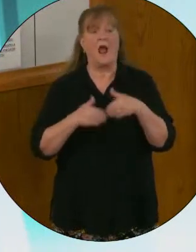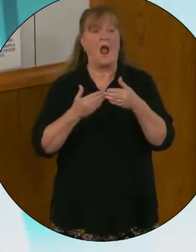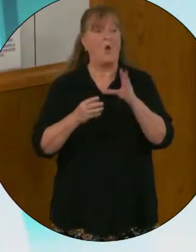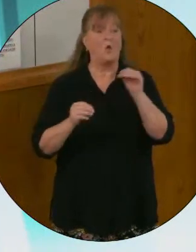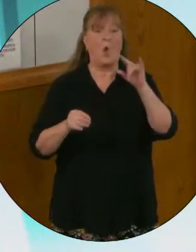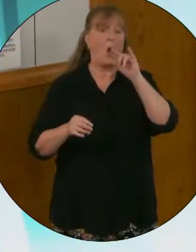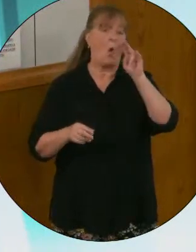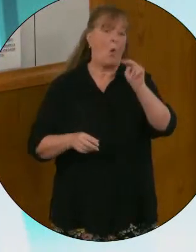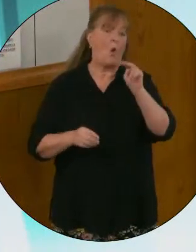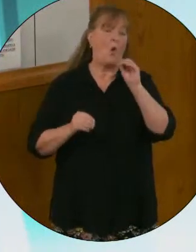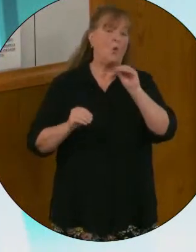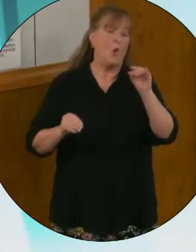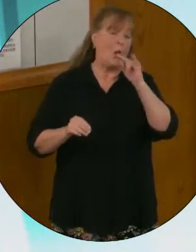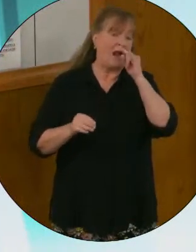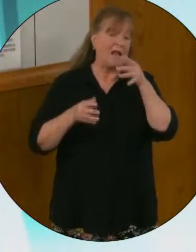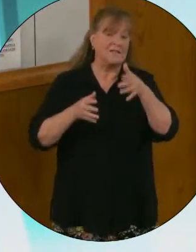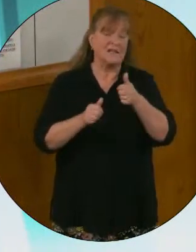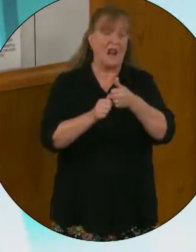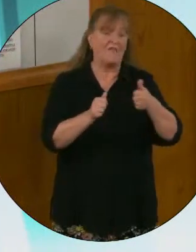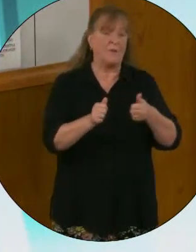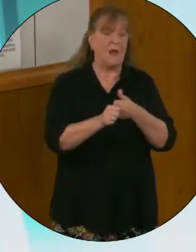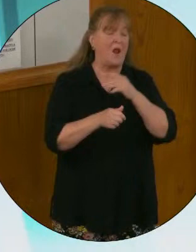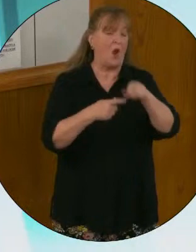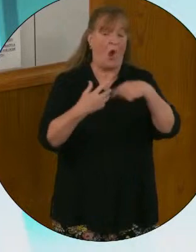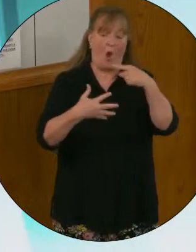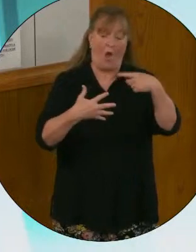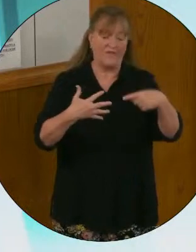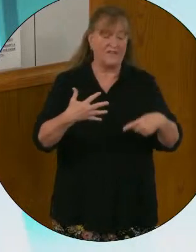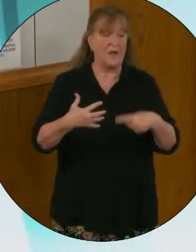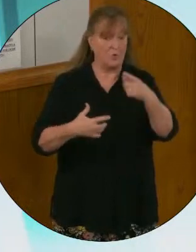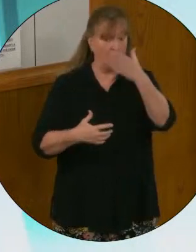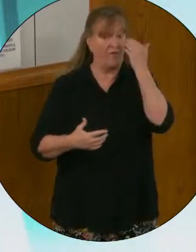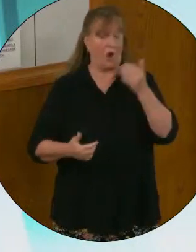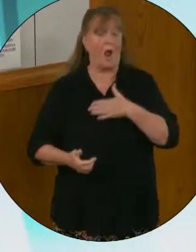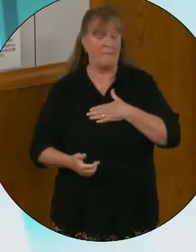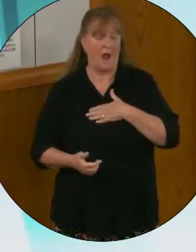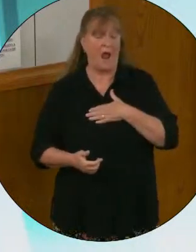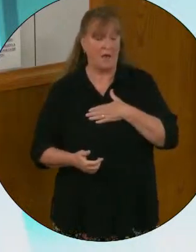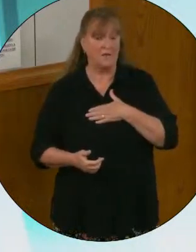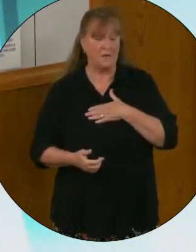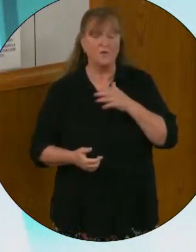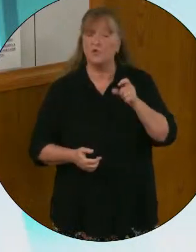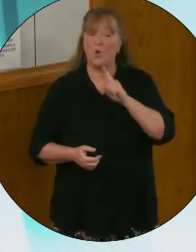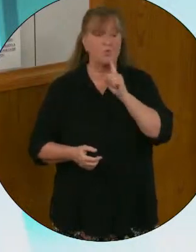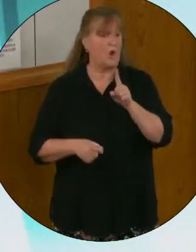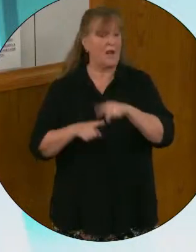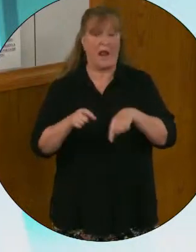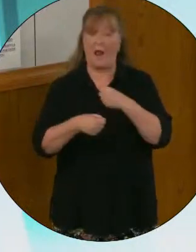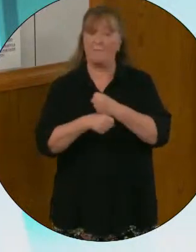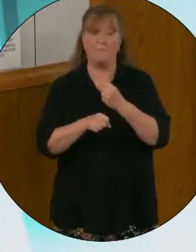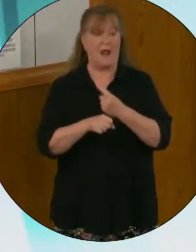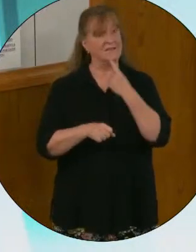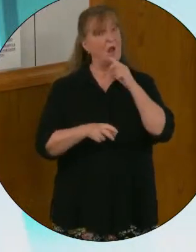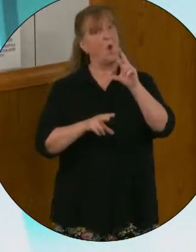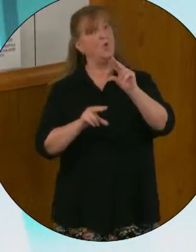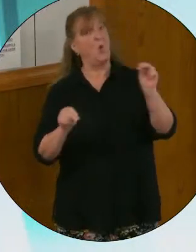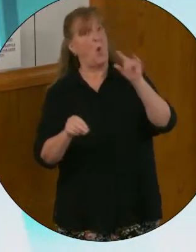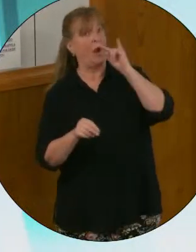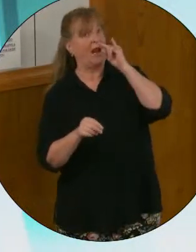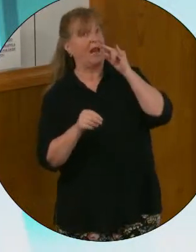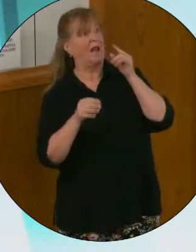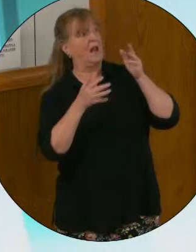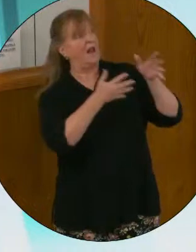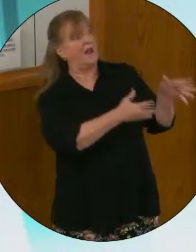no kids left behind and all that stuff because you forgot mine. So you really can't make the reference of no kid left behind